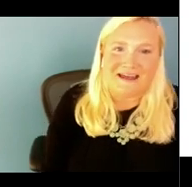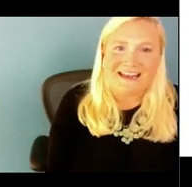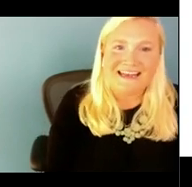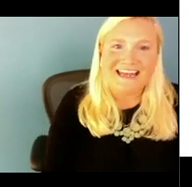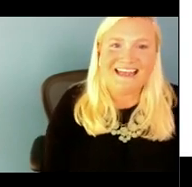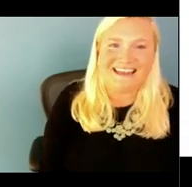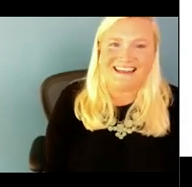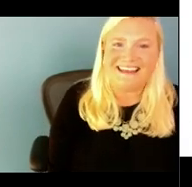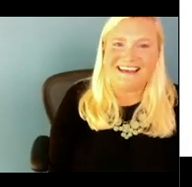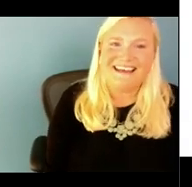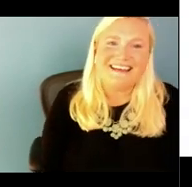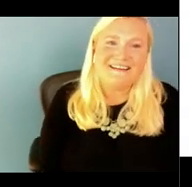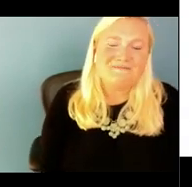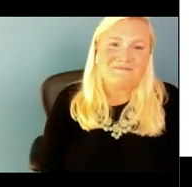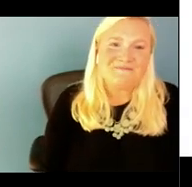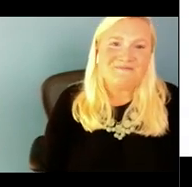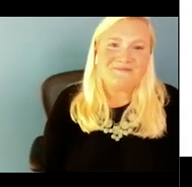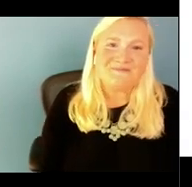greatly benefit.